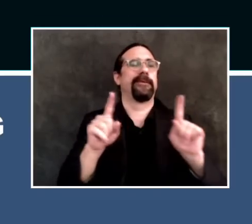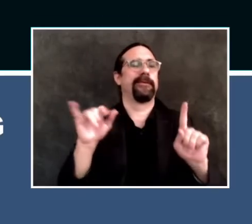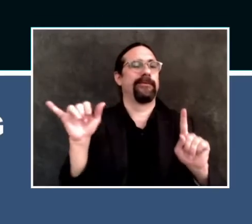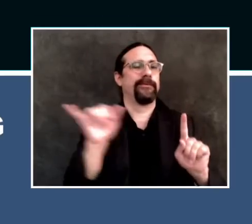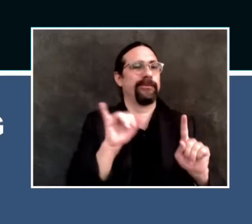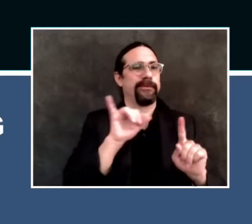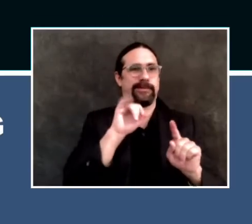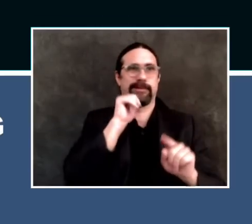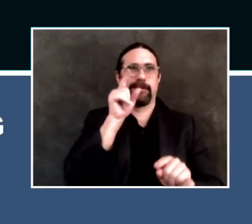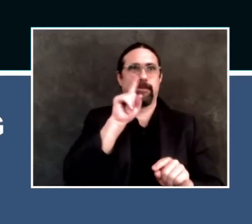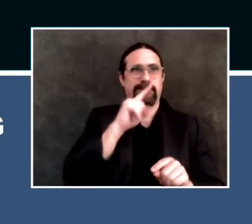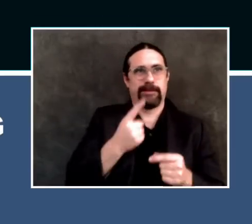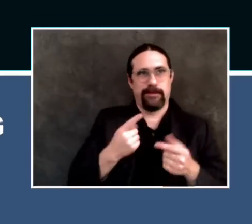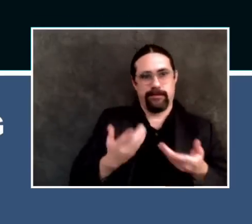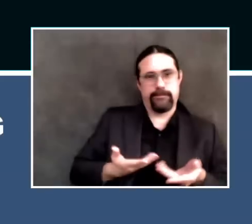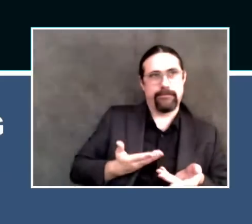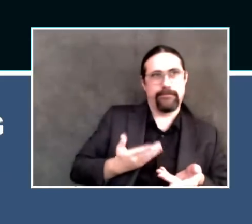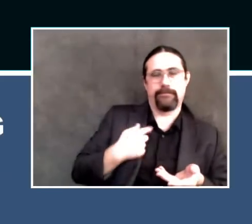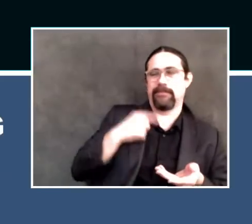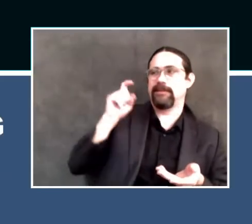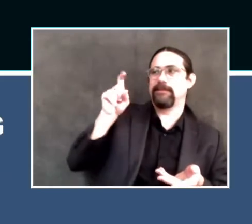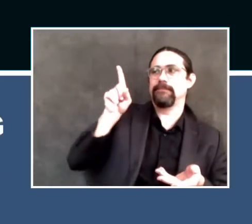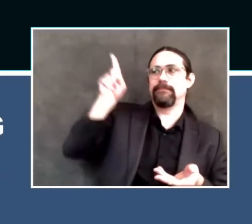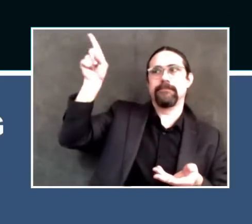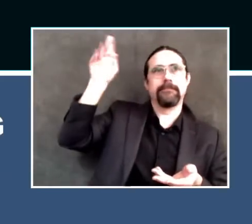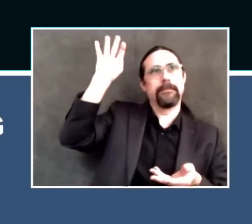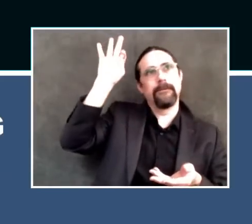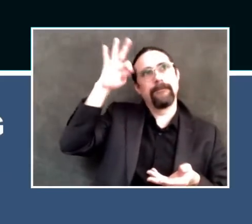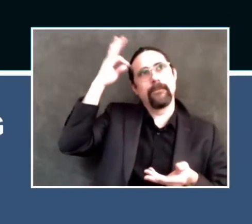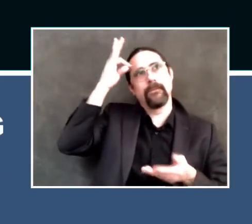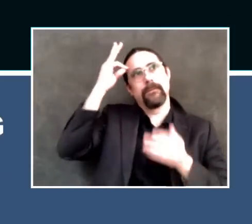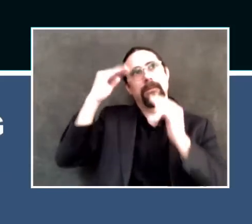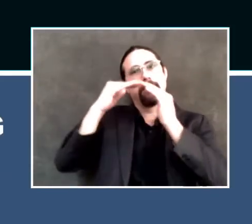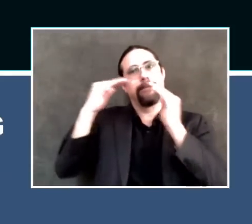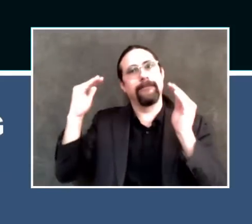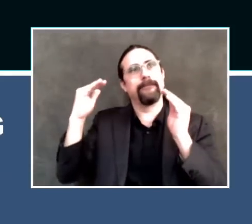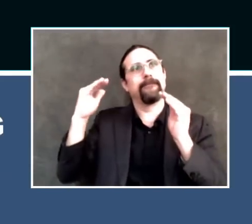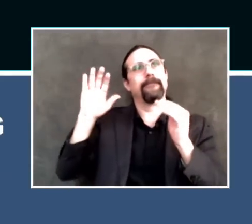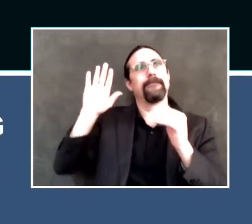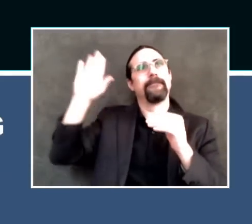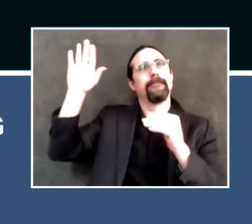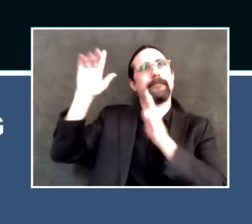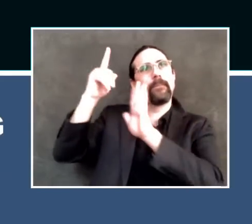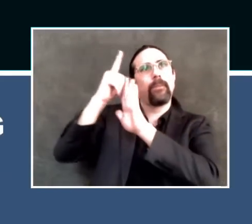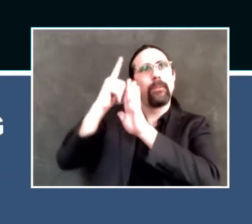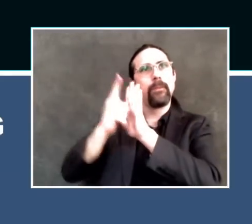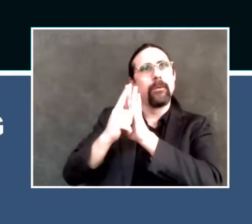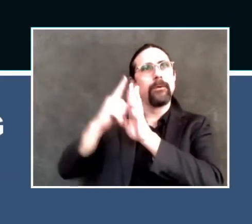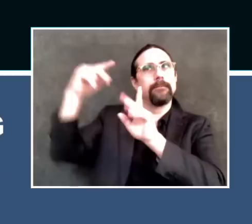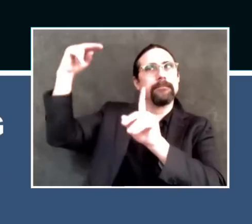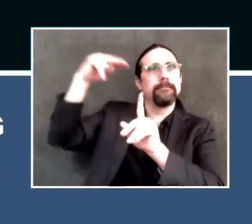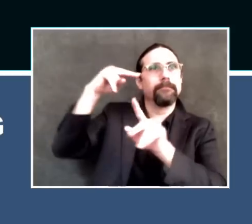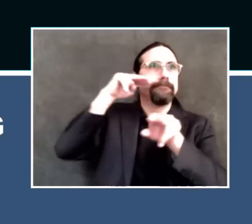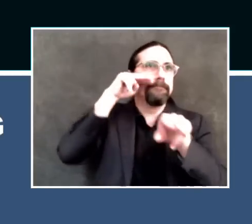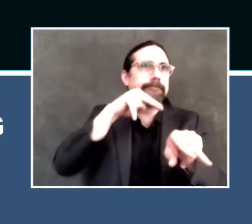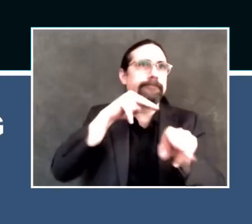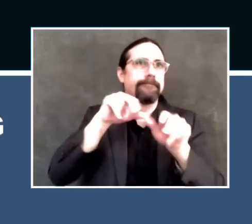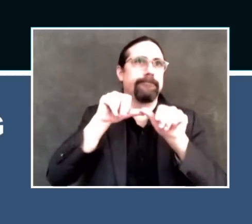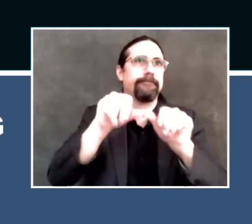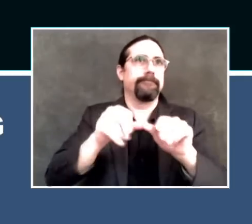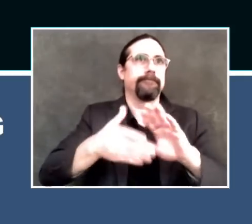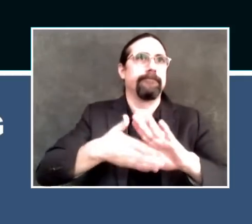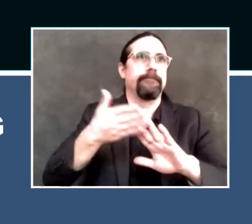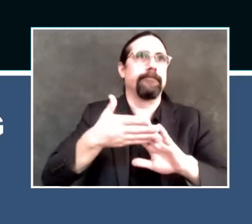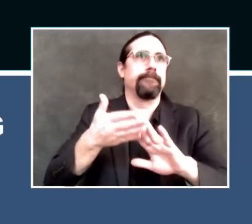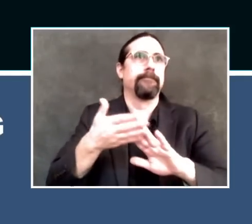colleagues. But we need you always. Again, if you see it, call 311. We used to talk about in the fight against terror, if you see something, say